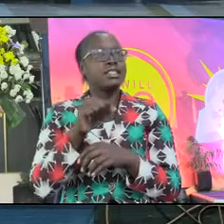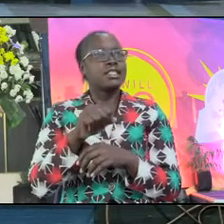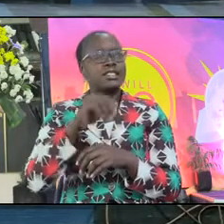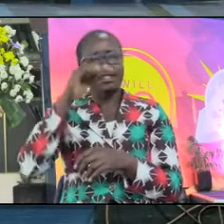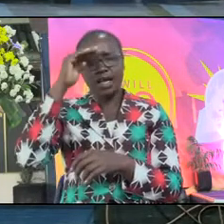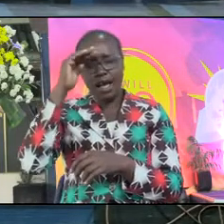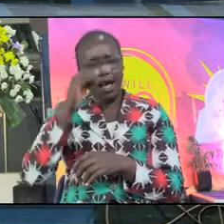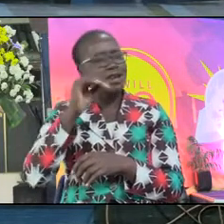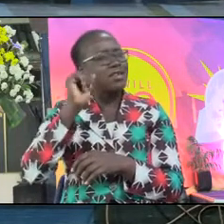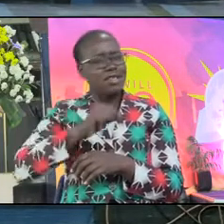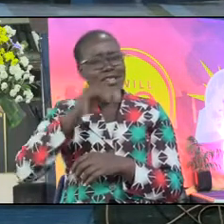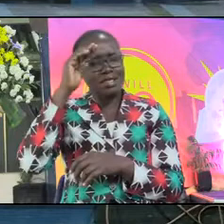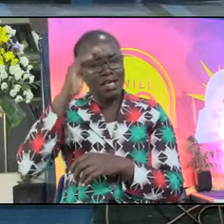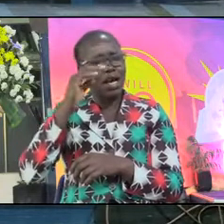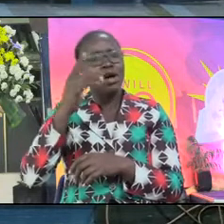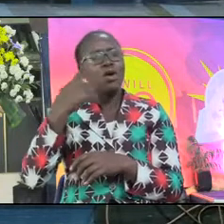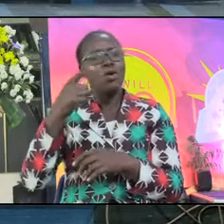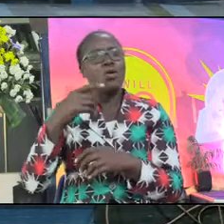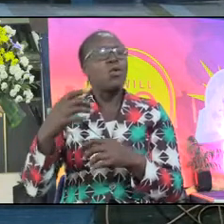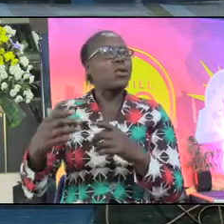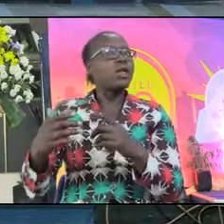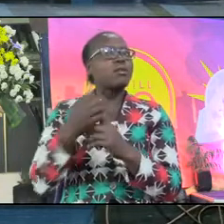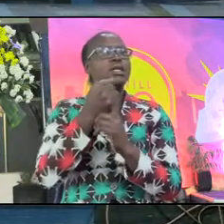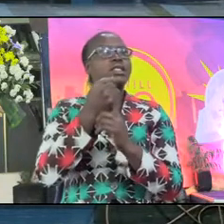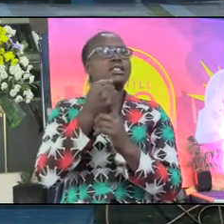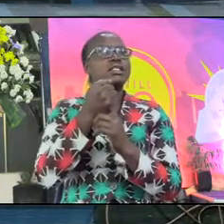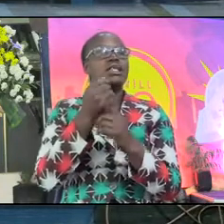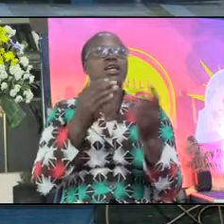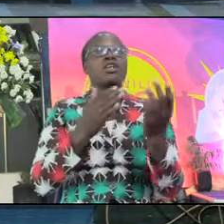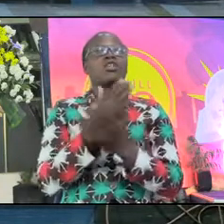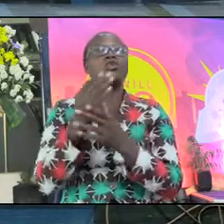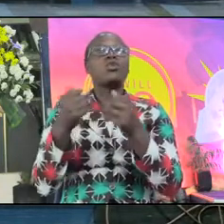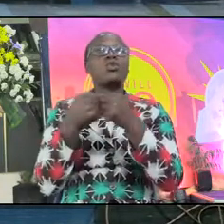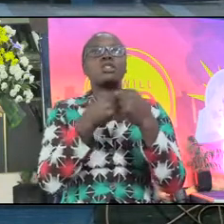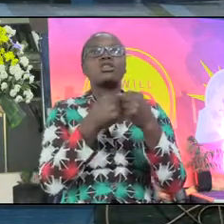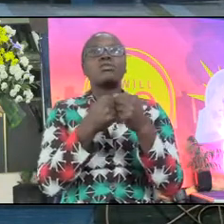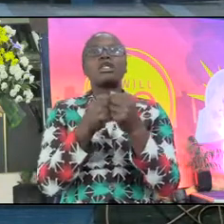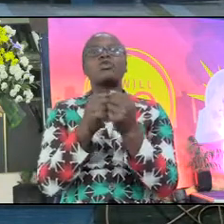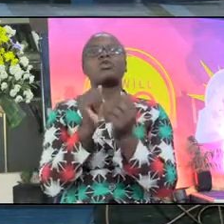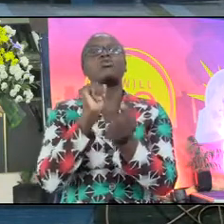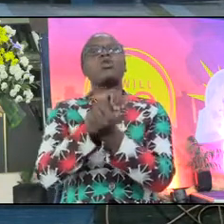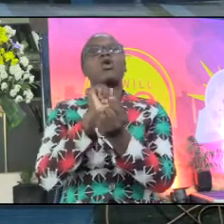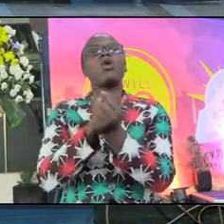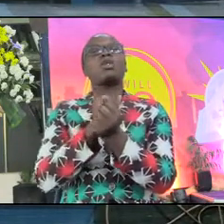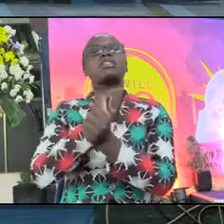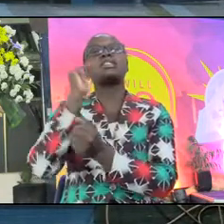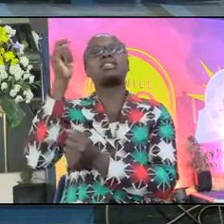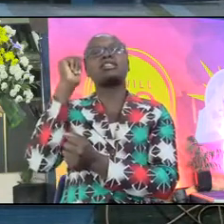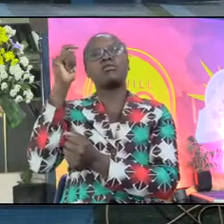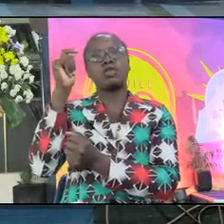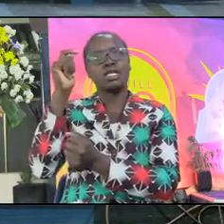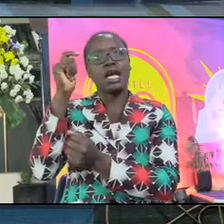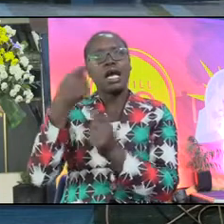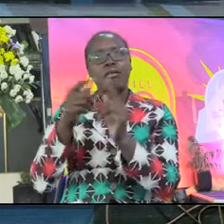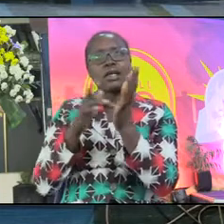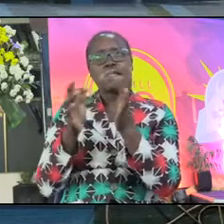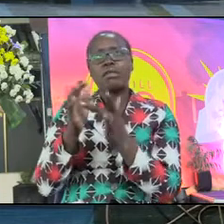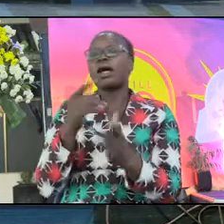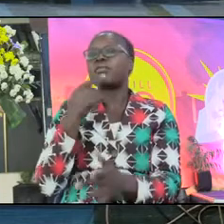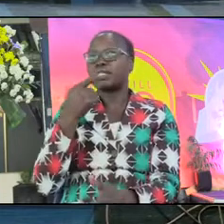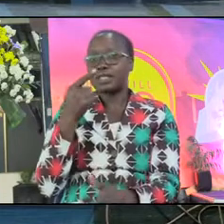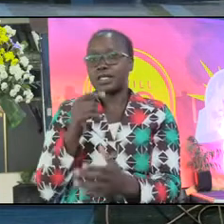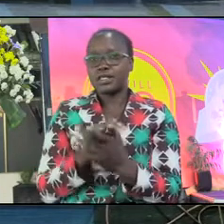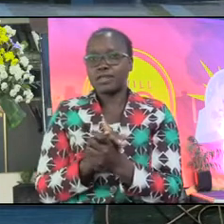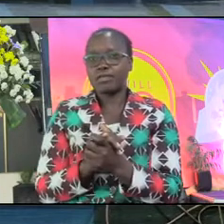Yes, sir. We're going to make it through the storm. That was Paul's testimony. But the Bible